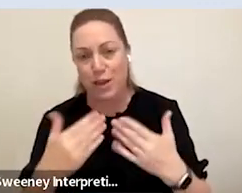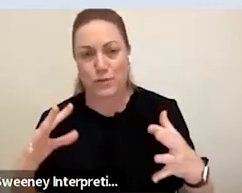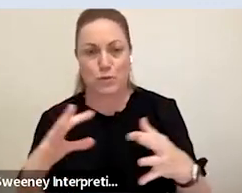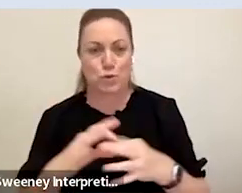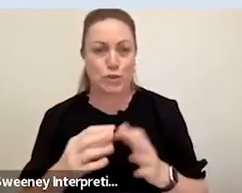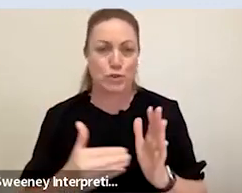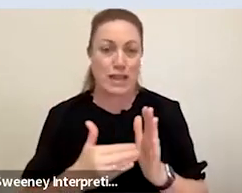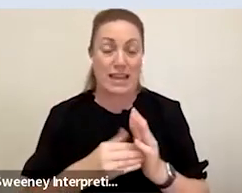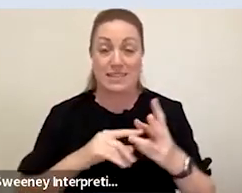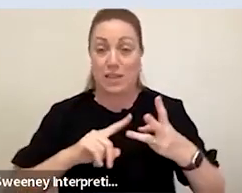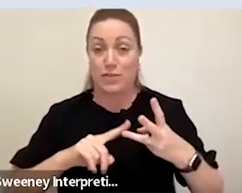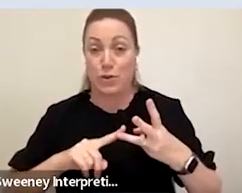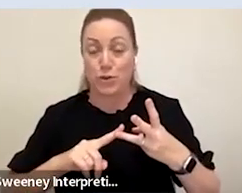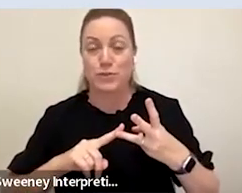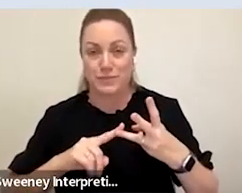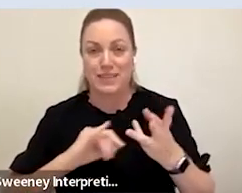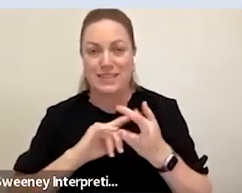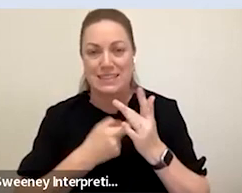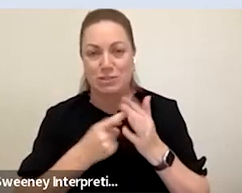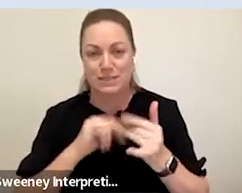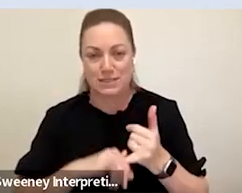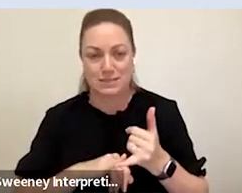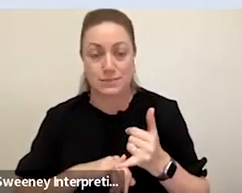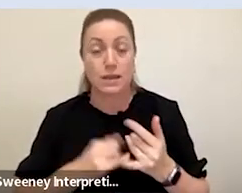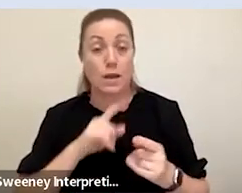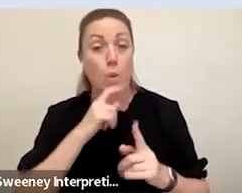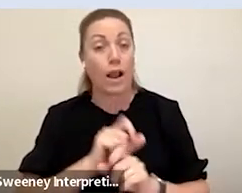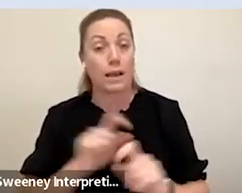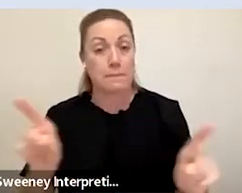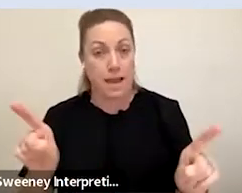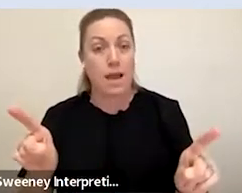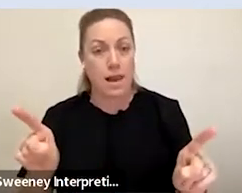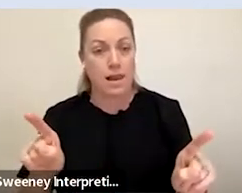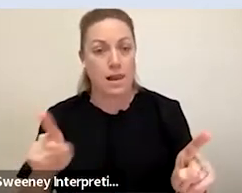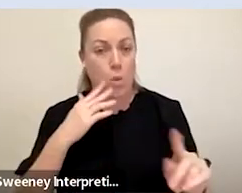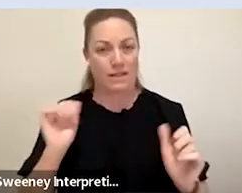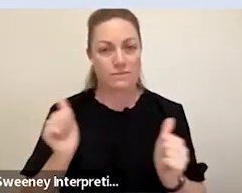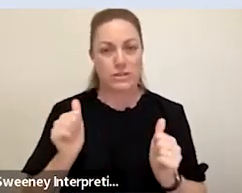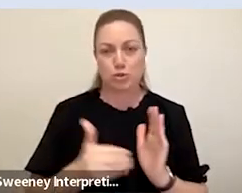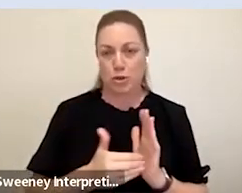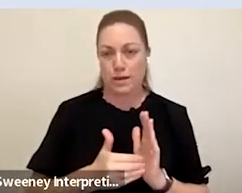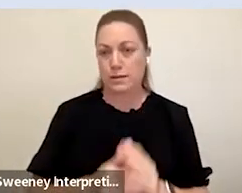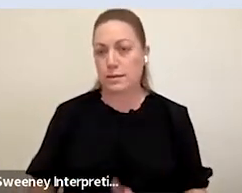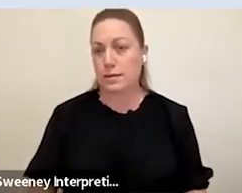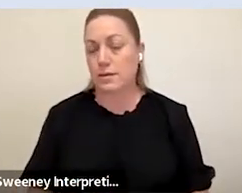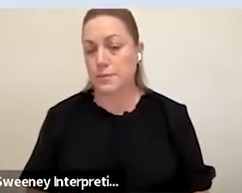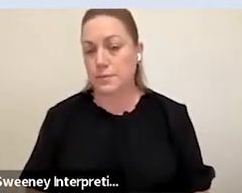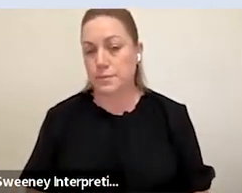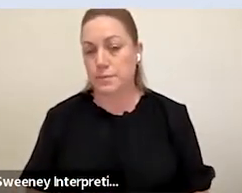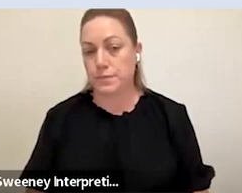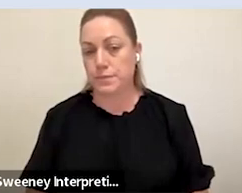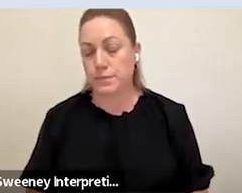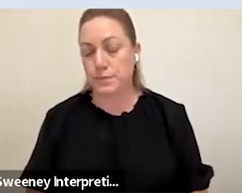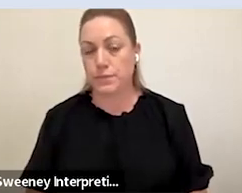in the series. An email will be sent to you all once we complete today's session. We'll put it on